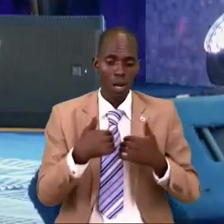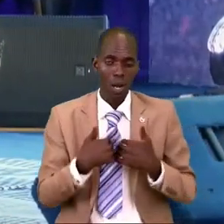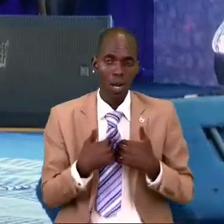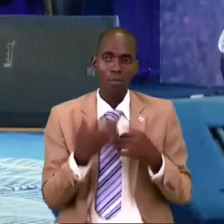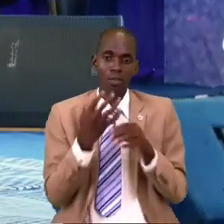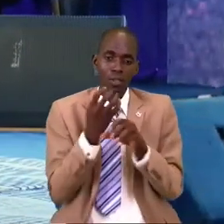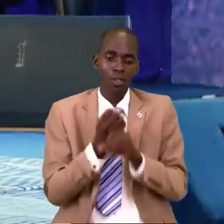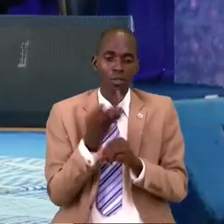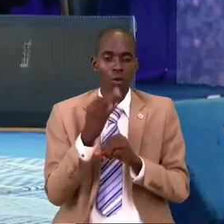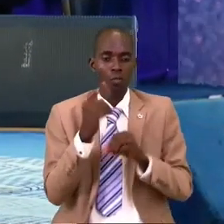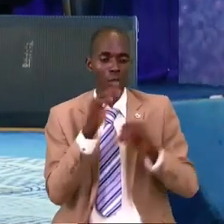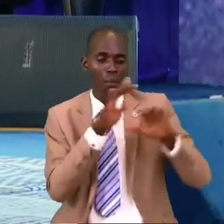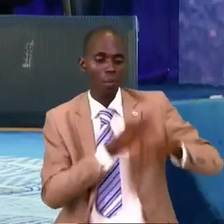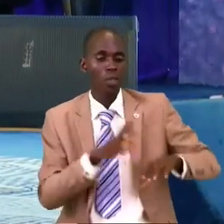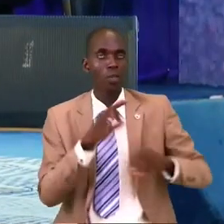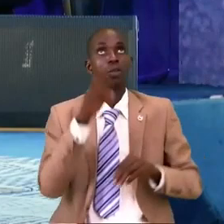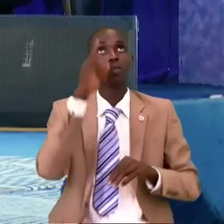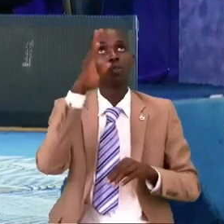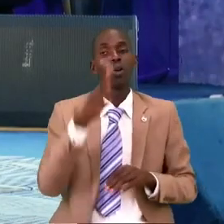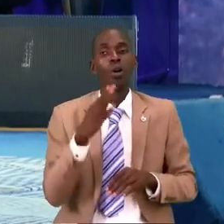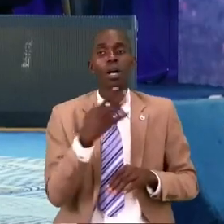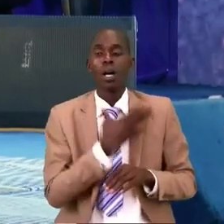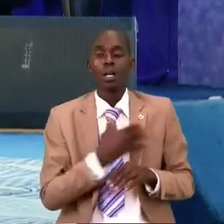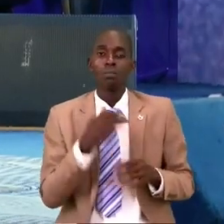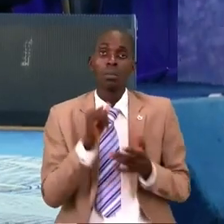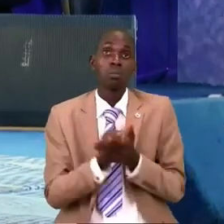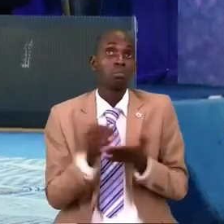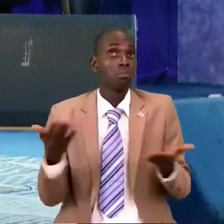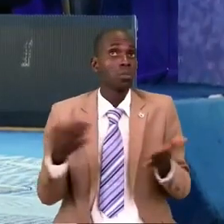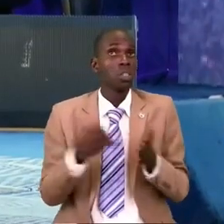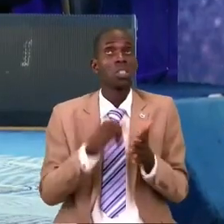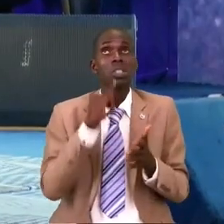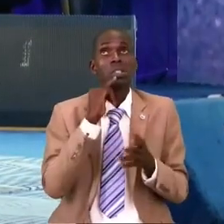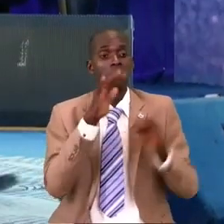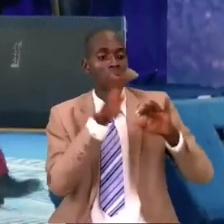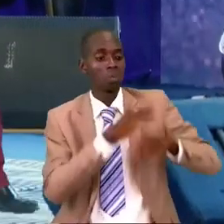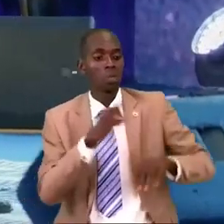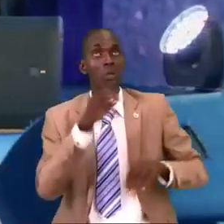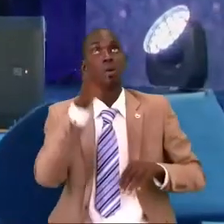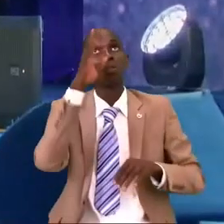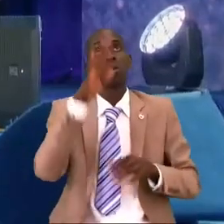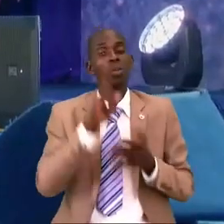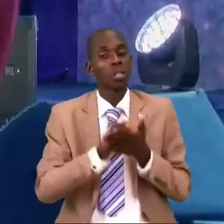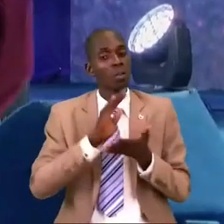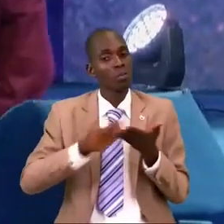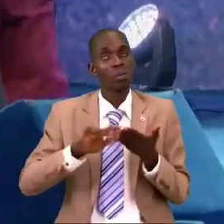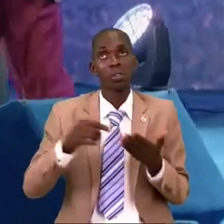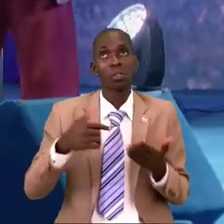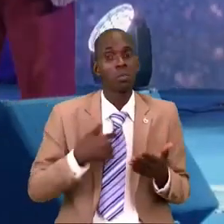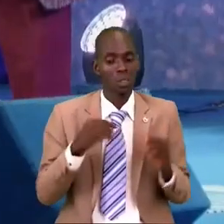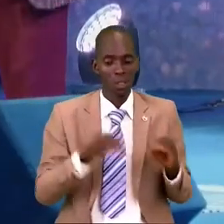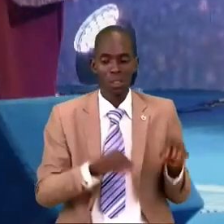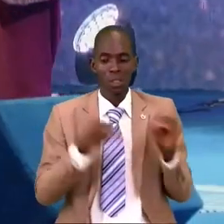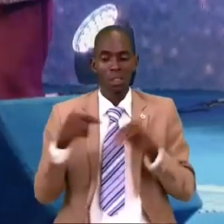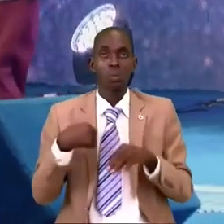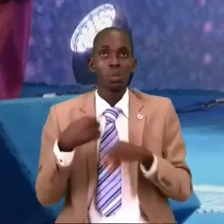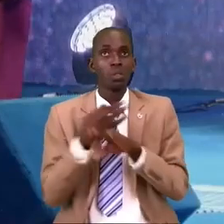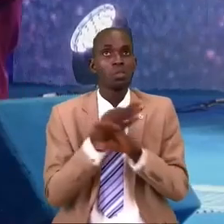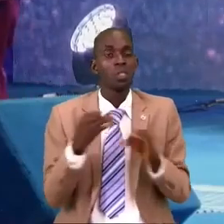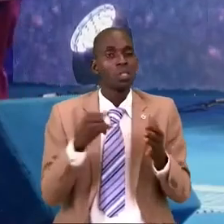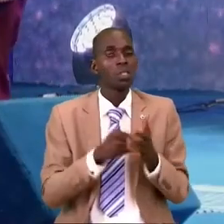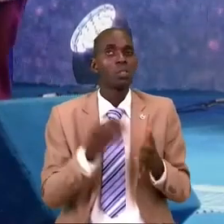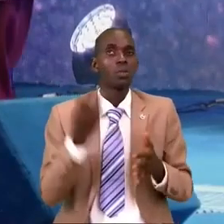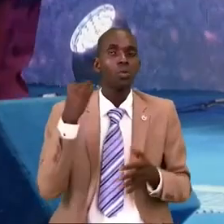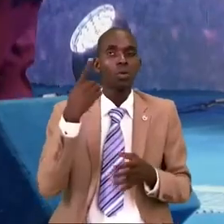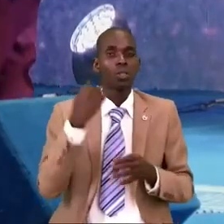free, is the mercy of God that turned my life around, is the mercy of God that gave me a converted life, he changed life,